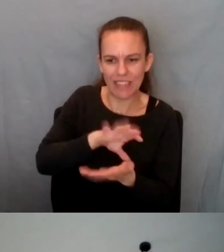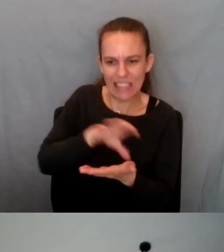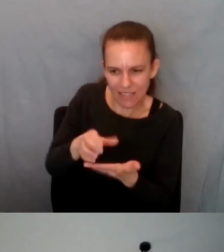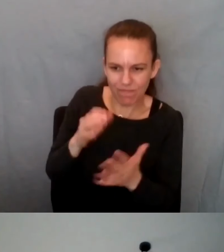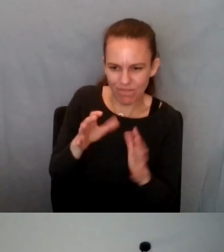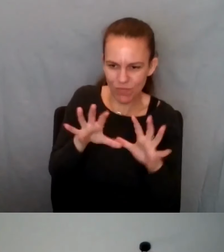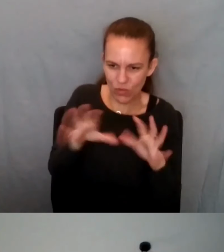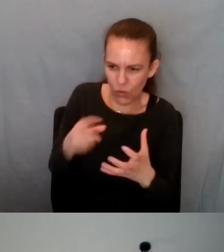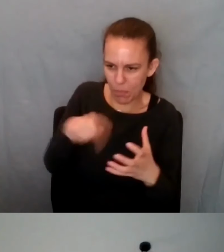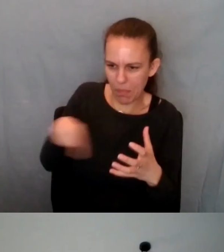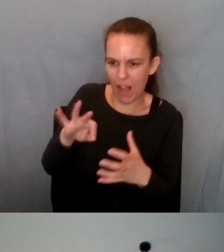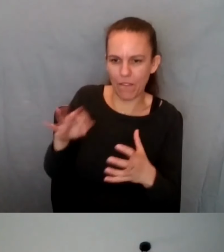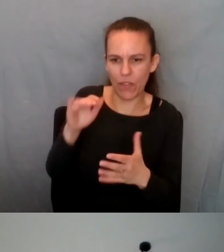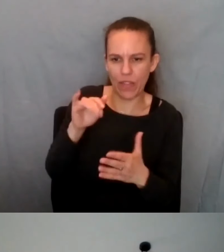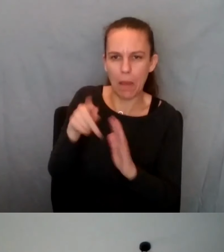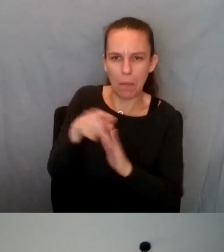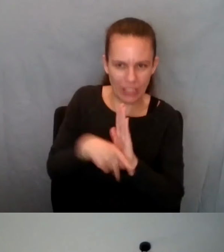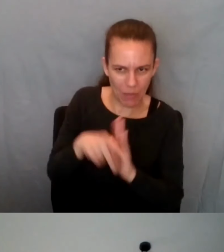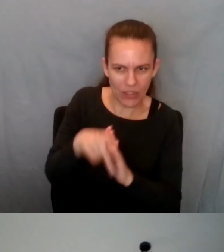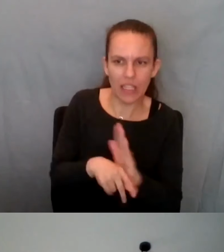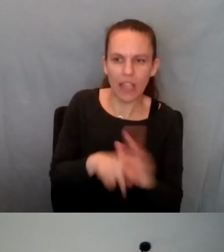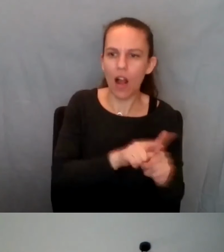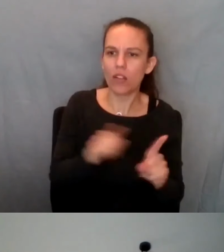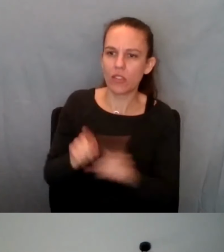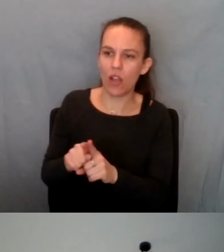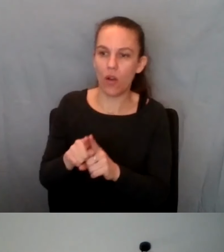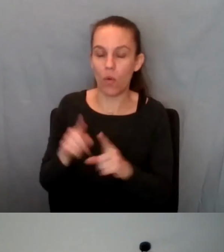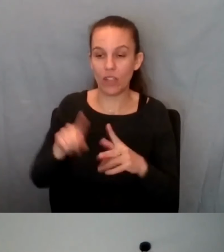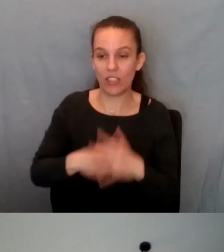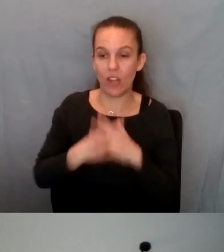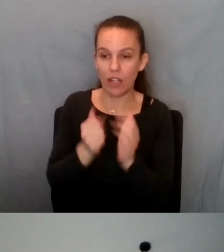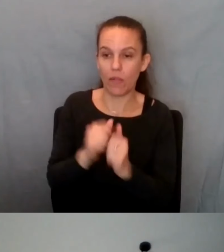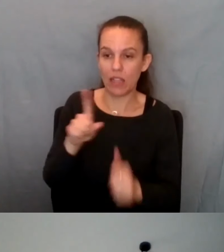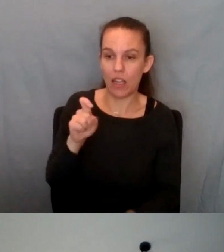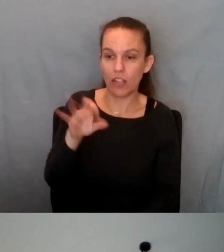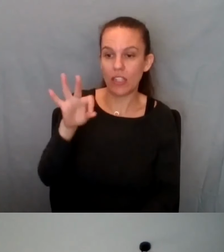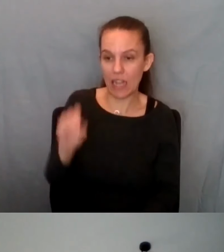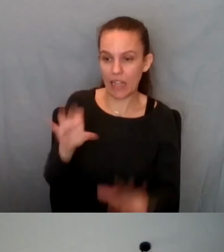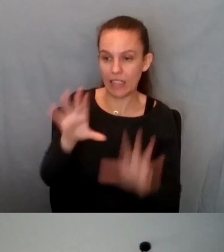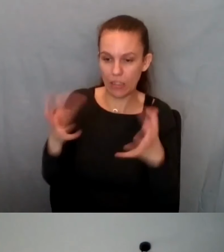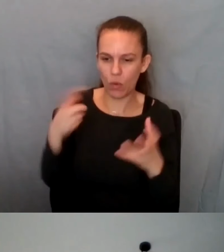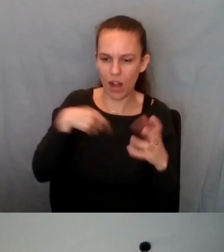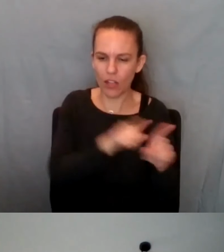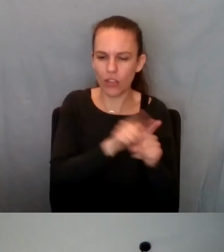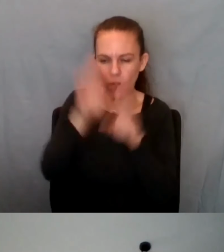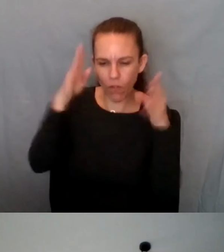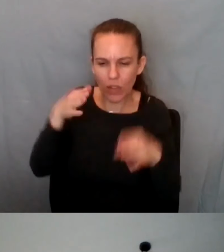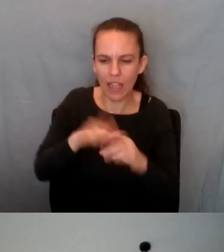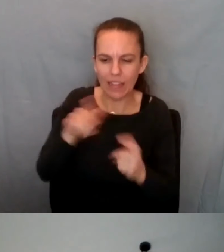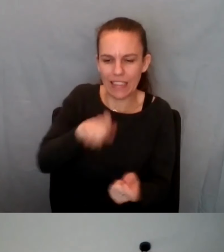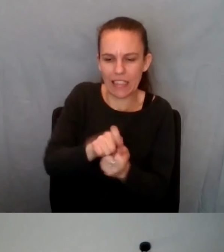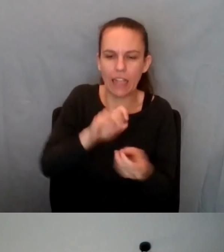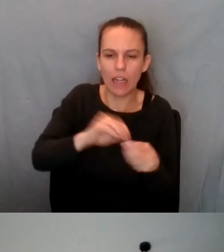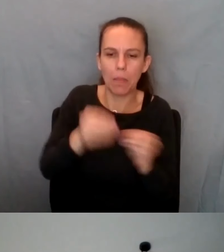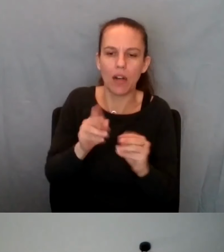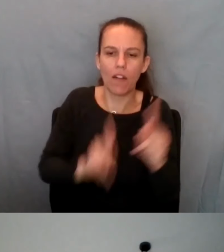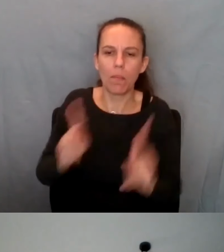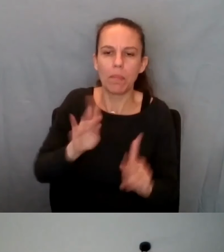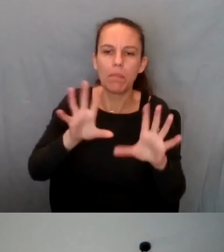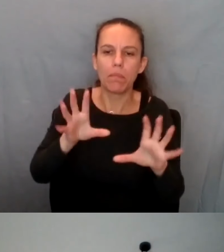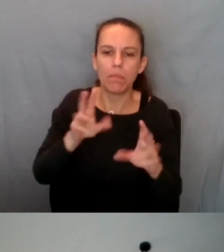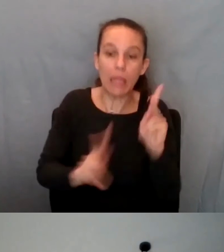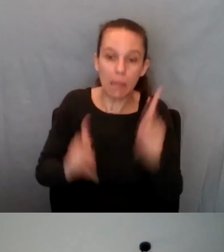the 190, depending on volumes of populations in countries. So the number of doses coming out